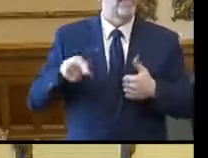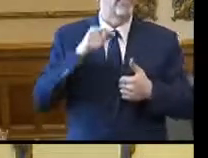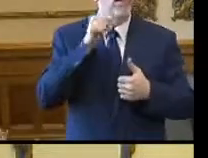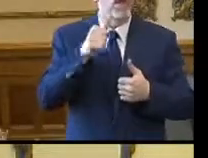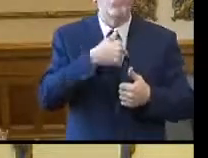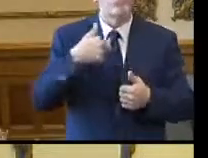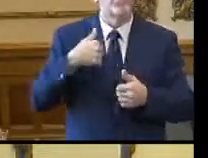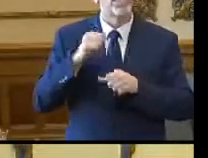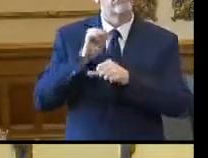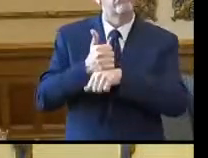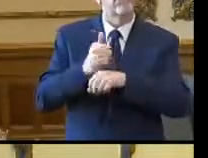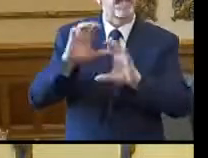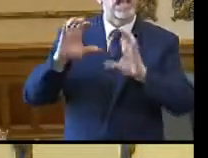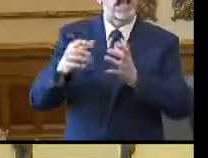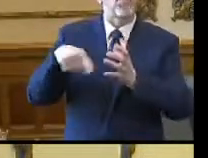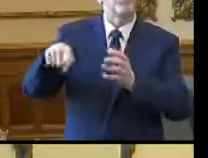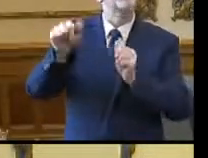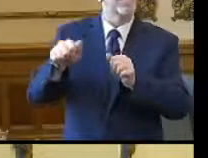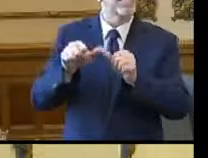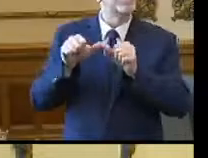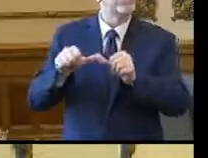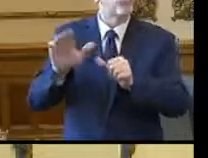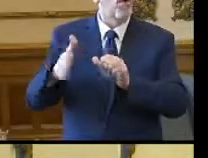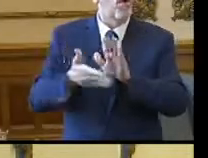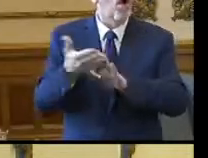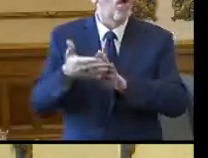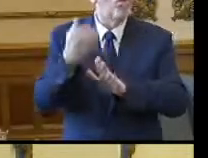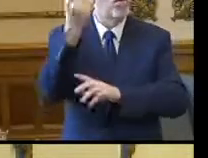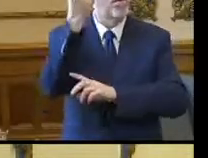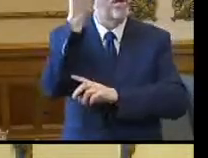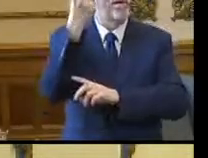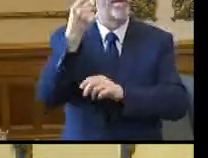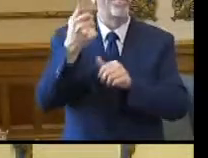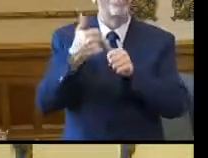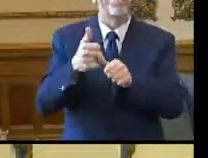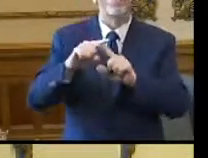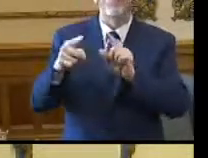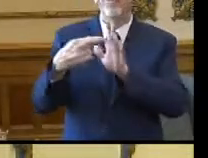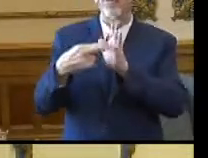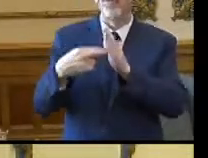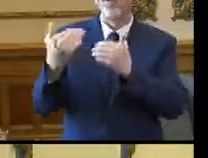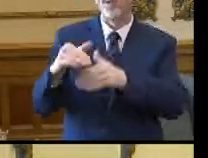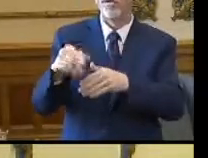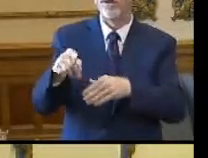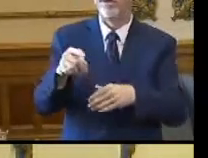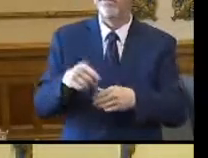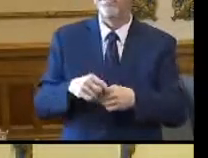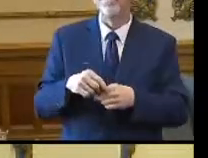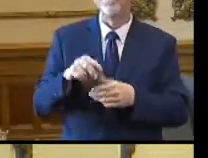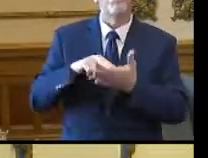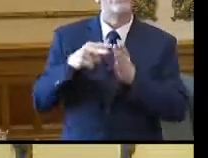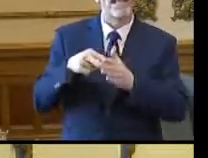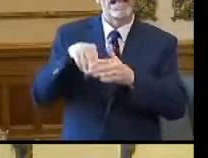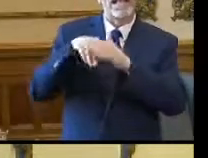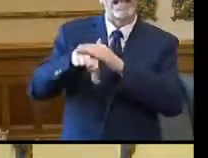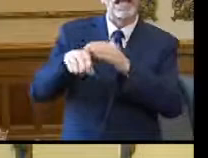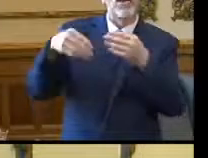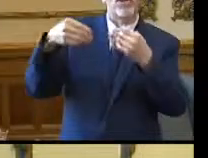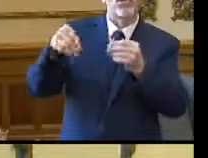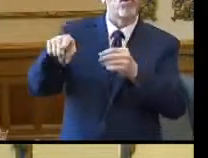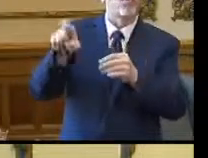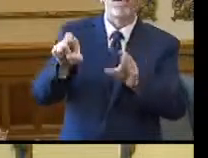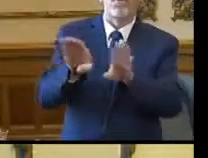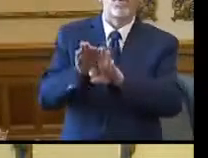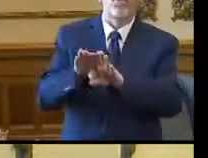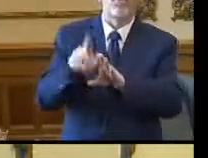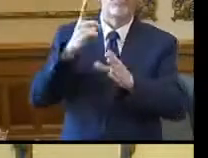hourly, even a minute-by-minute basis. All right, thank you, Mr. Thacker. We'll shift our attention now to Dr. Doreen Hoynicki and Ronnie Elder. I'm